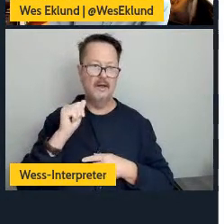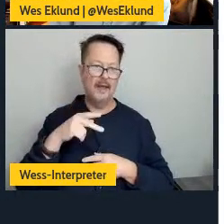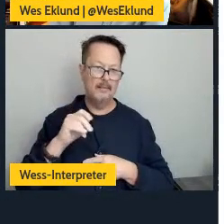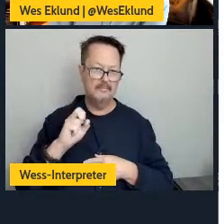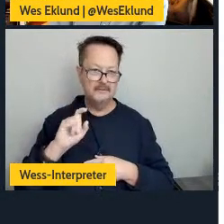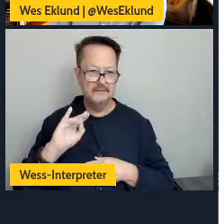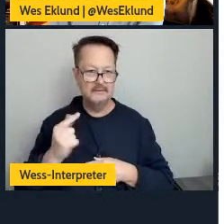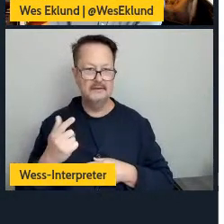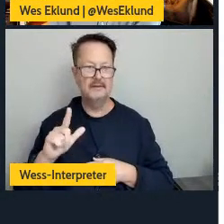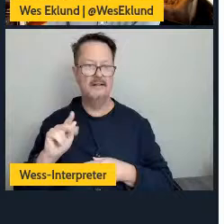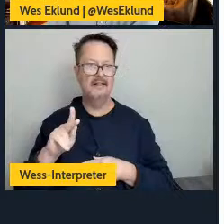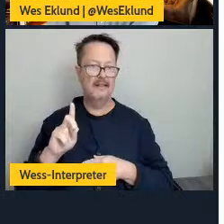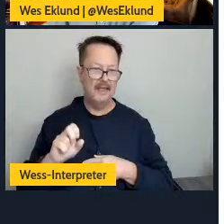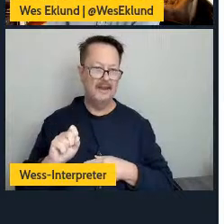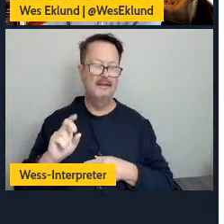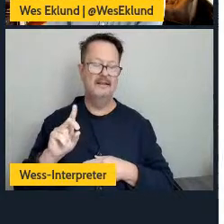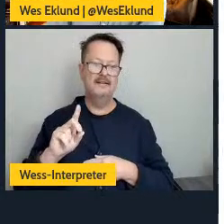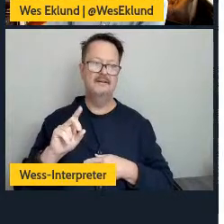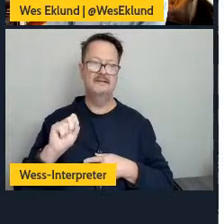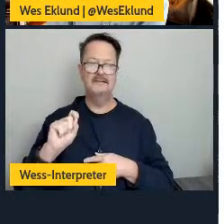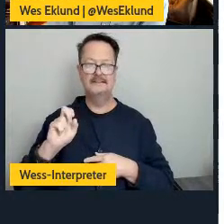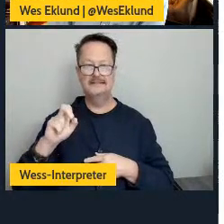Lambda, step functions,